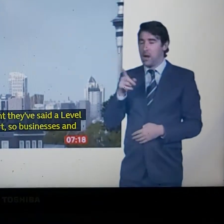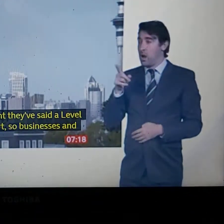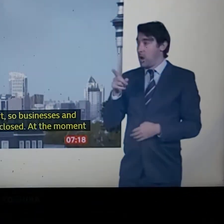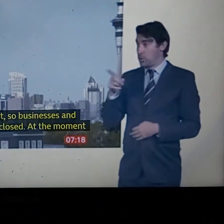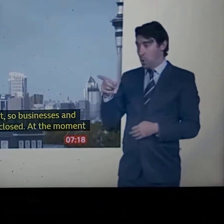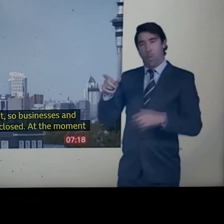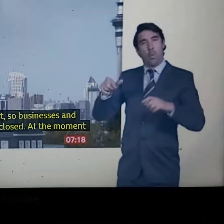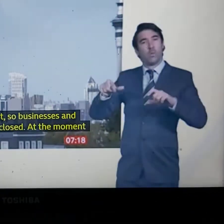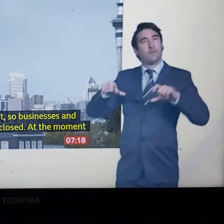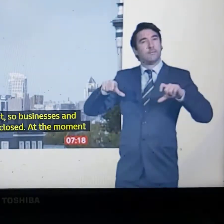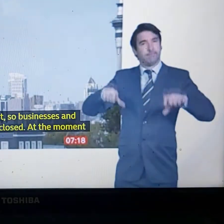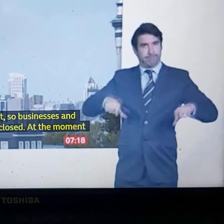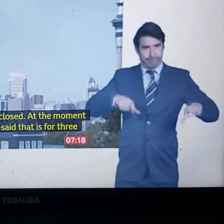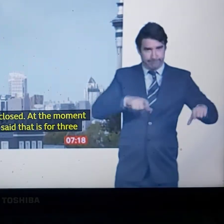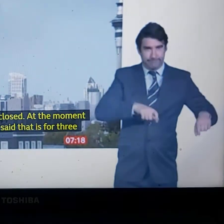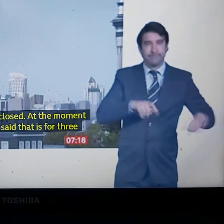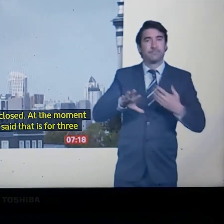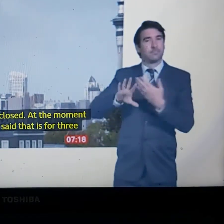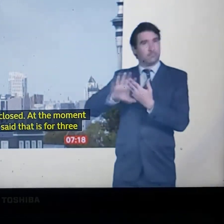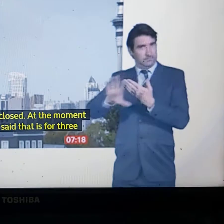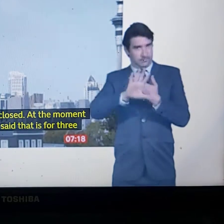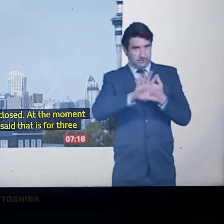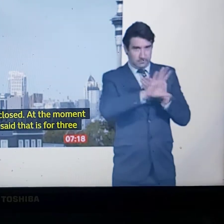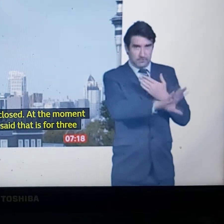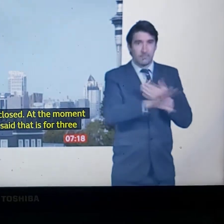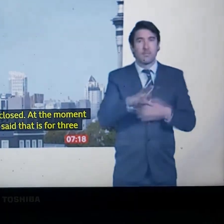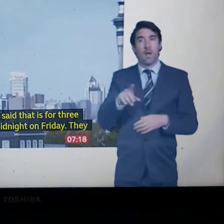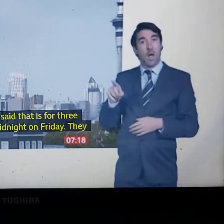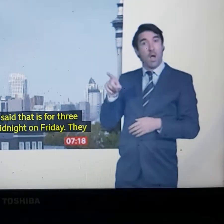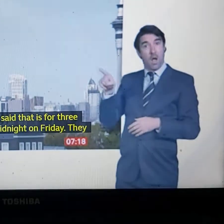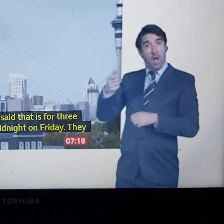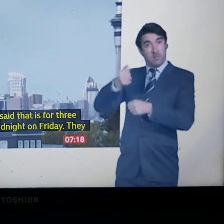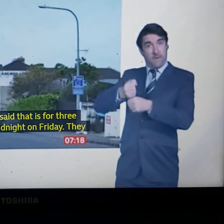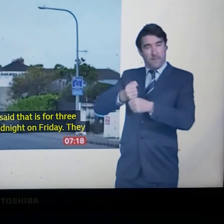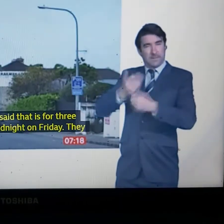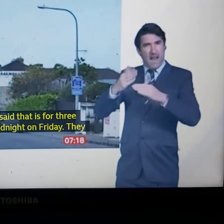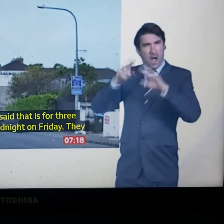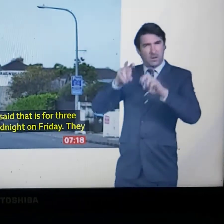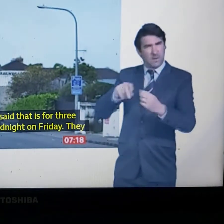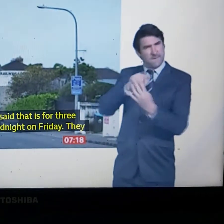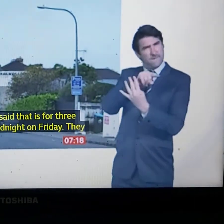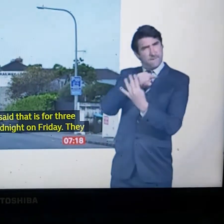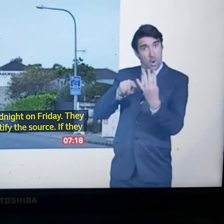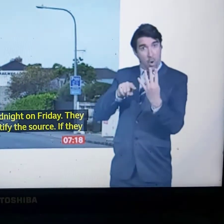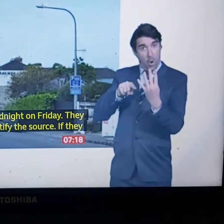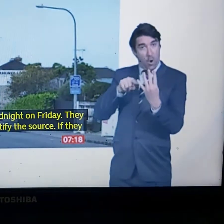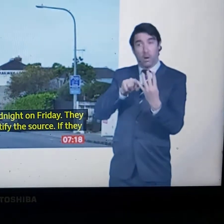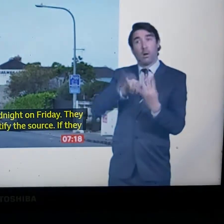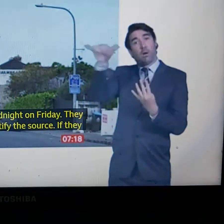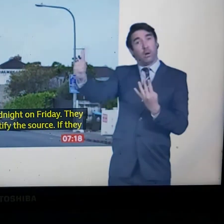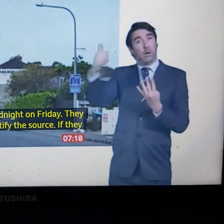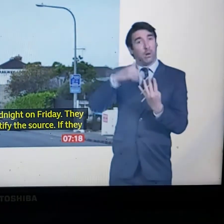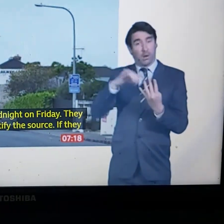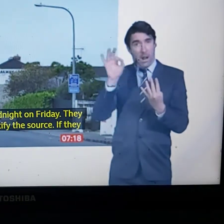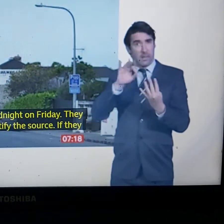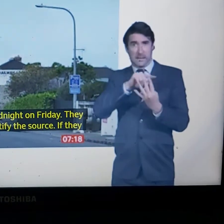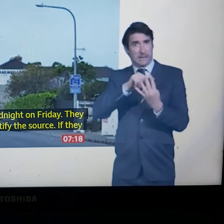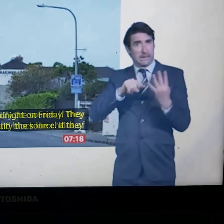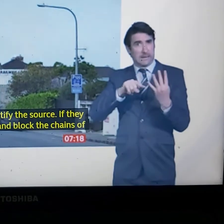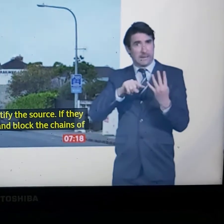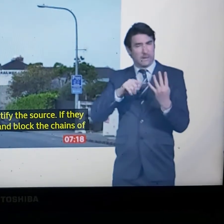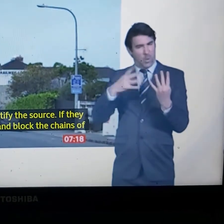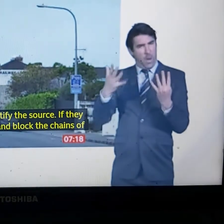source. And if they can do that and they can block these chains of transmission by isolating all the people, then they'll re-look at whether we need to stay in alert level